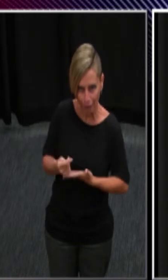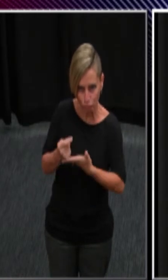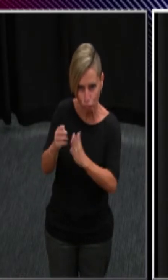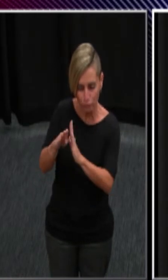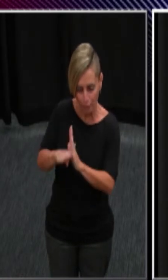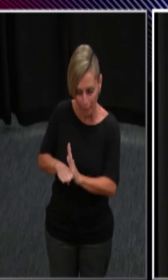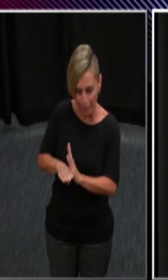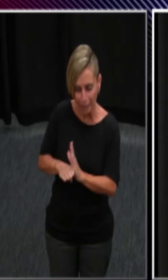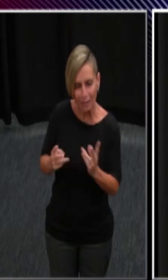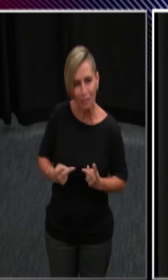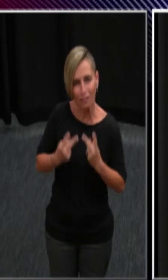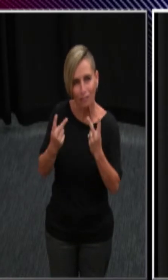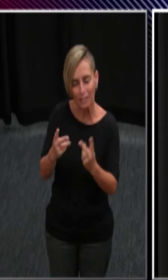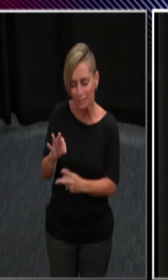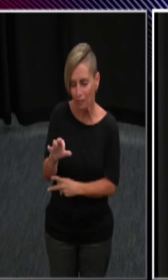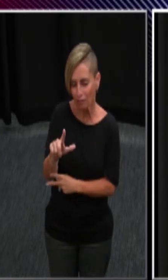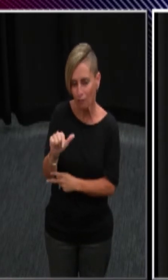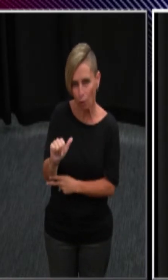visit